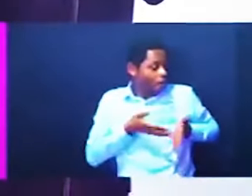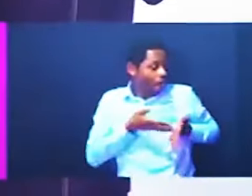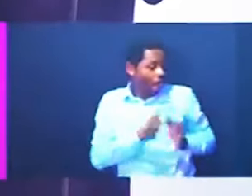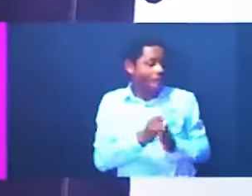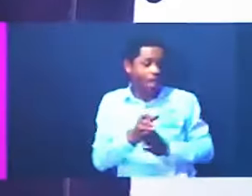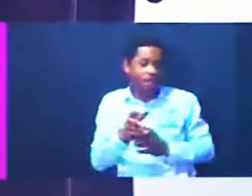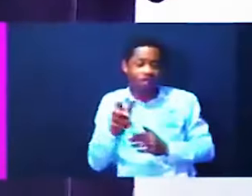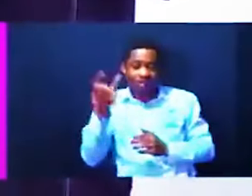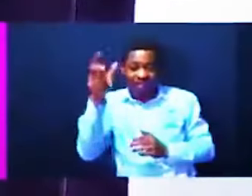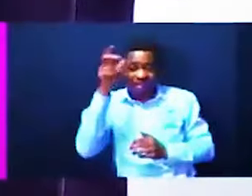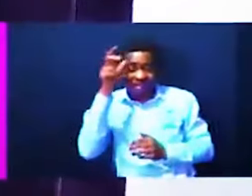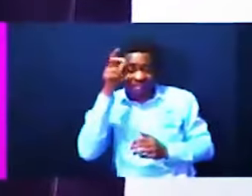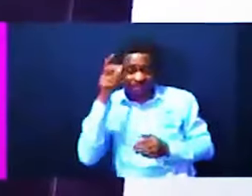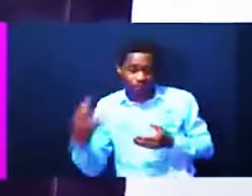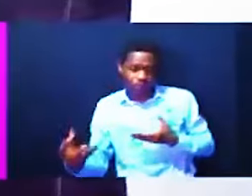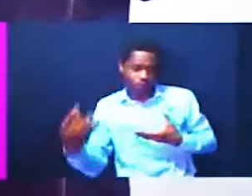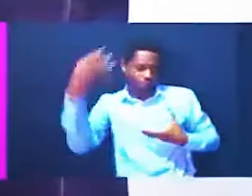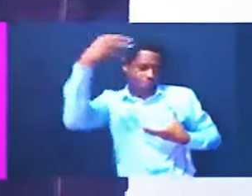foothold.